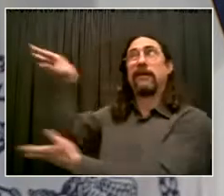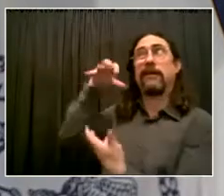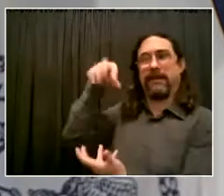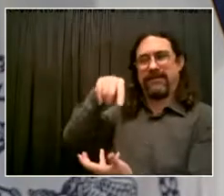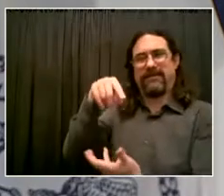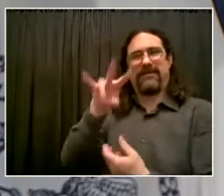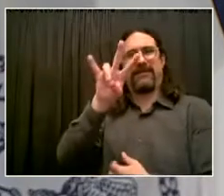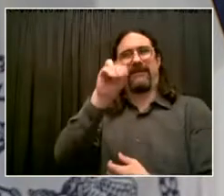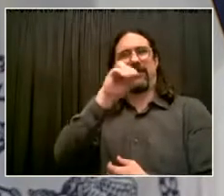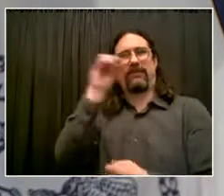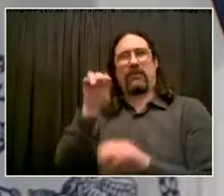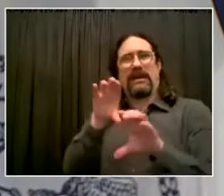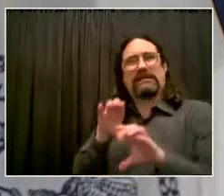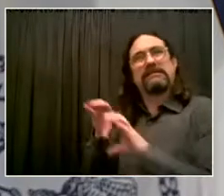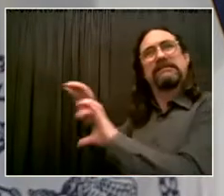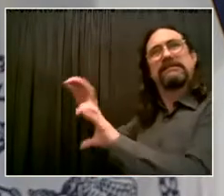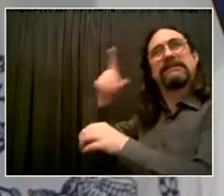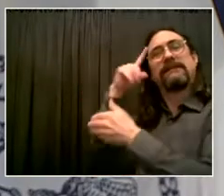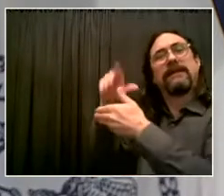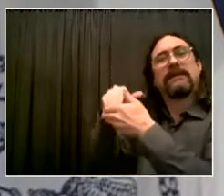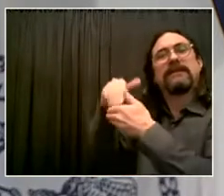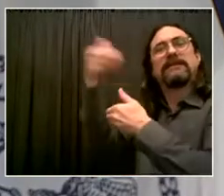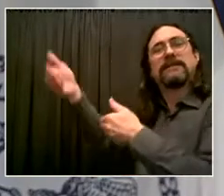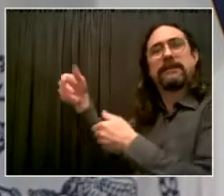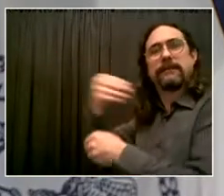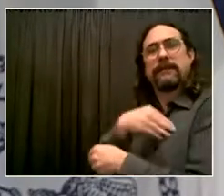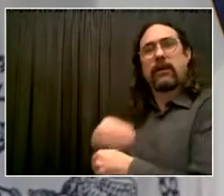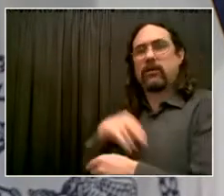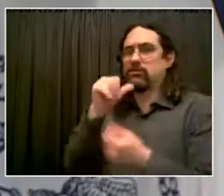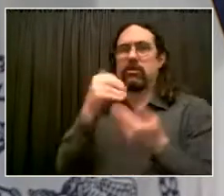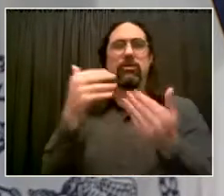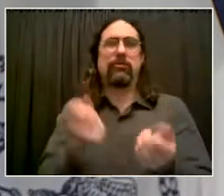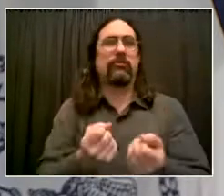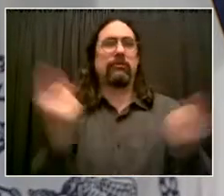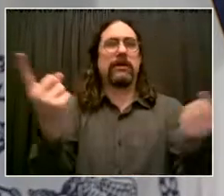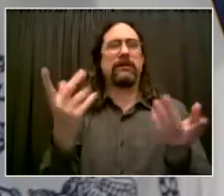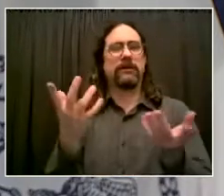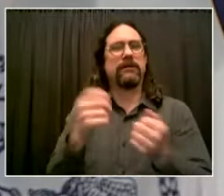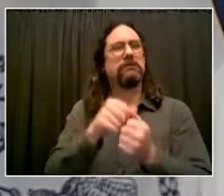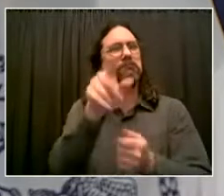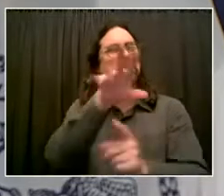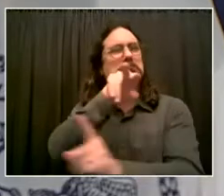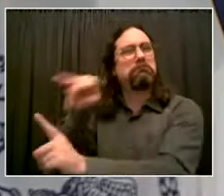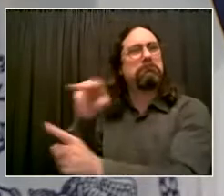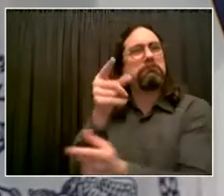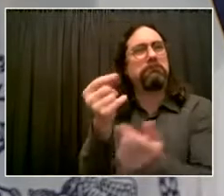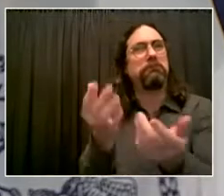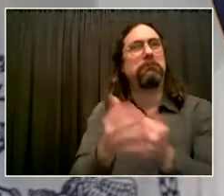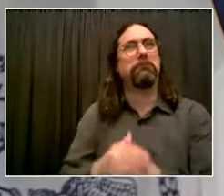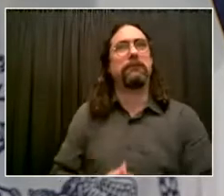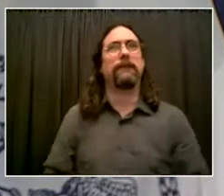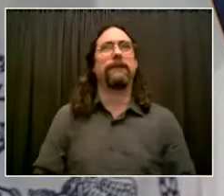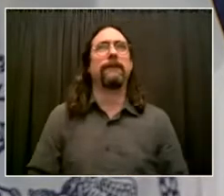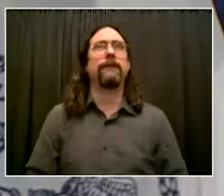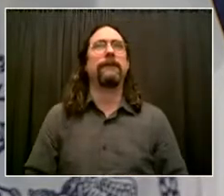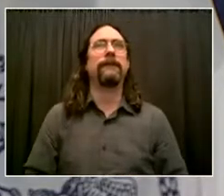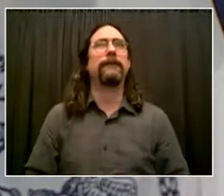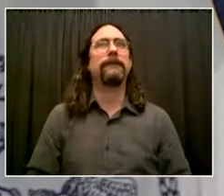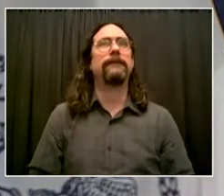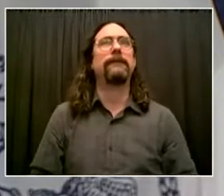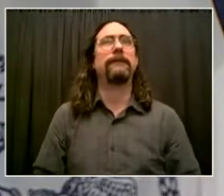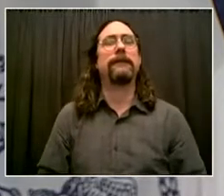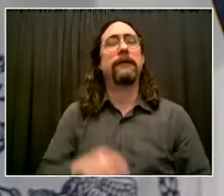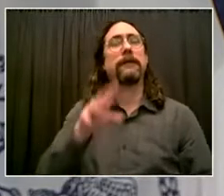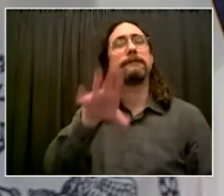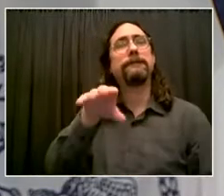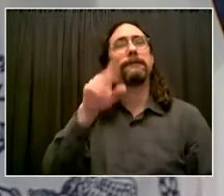out, some this year, some a year from now. So it's structured to be released over time.